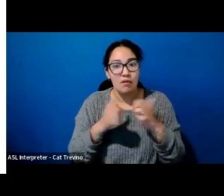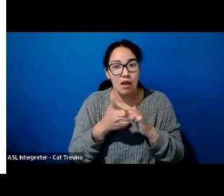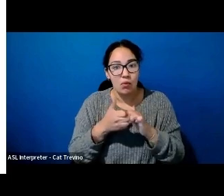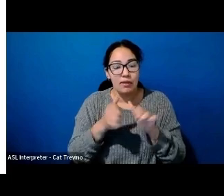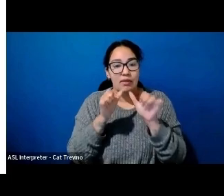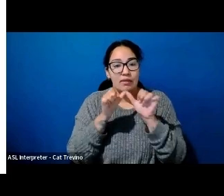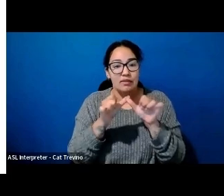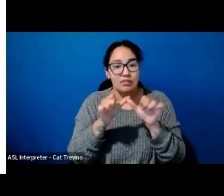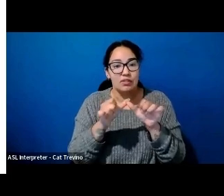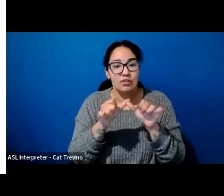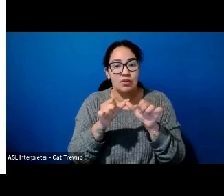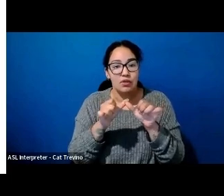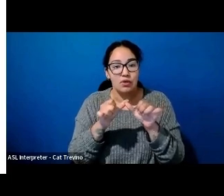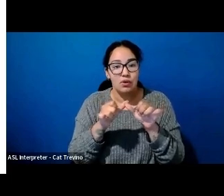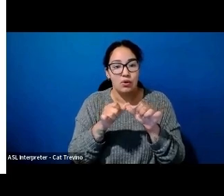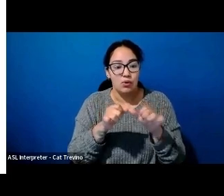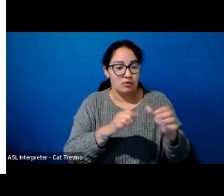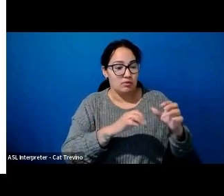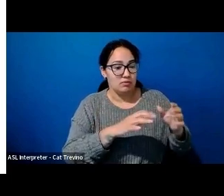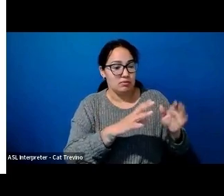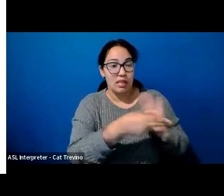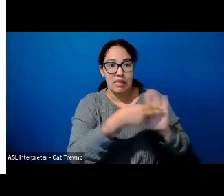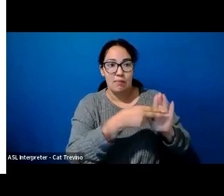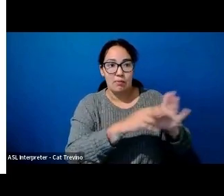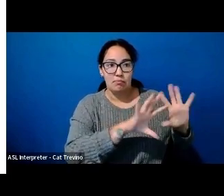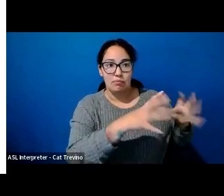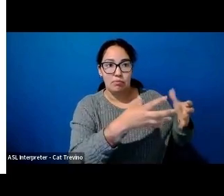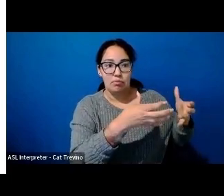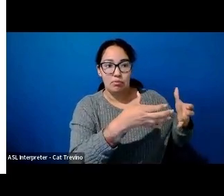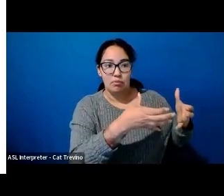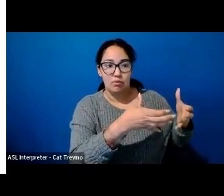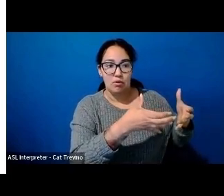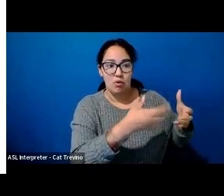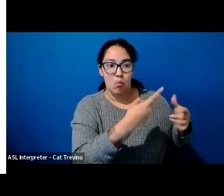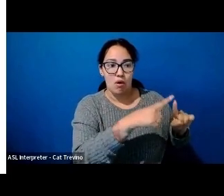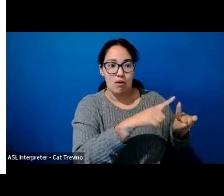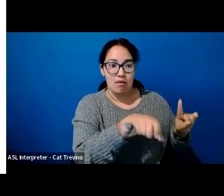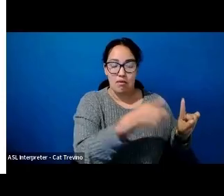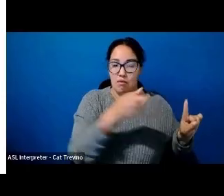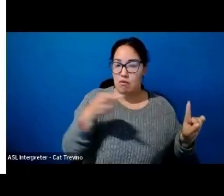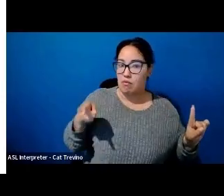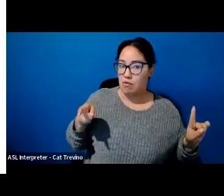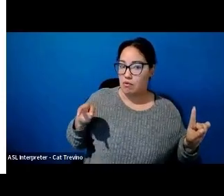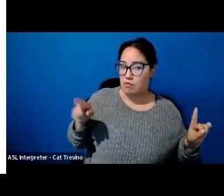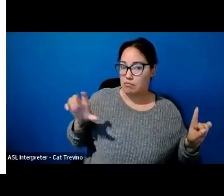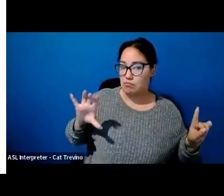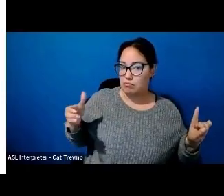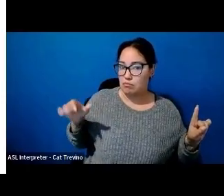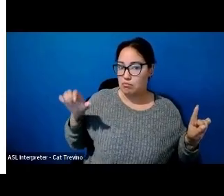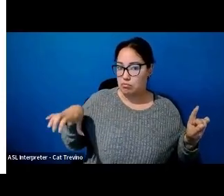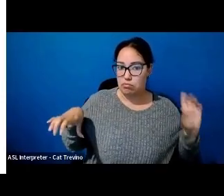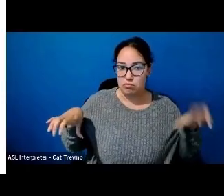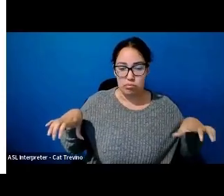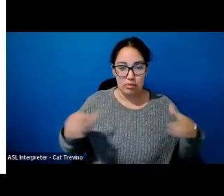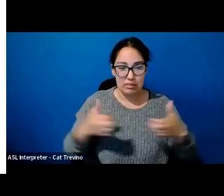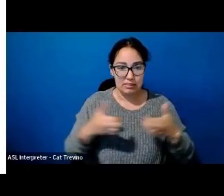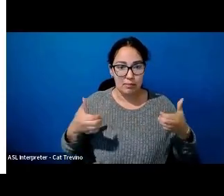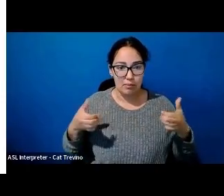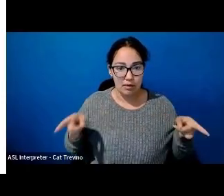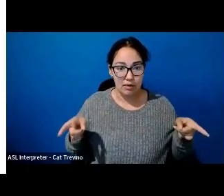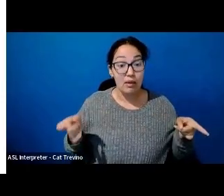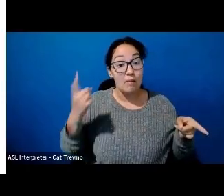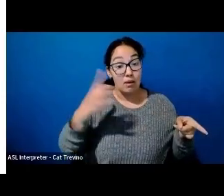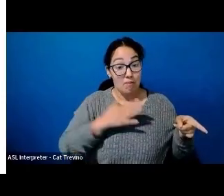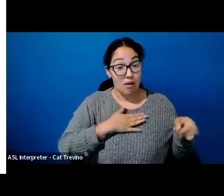silo relationship abuse in one place and human trafficking in another. And yet, my clinical experiences, as well